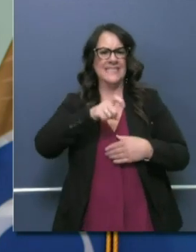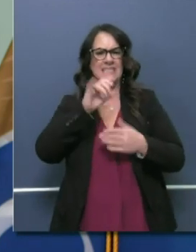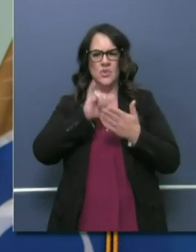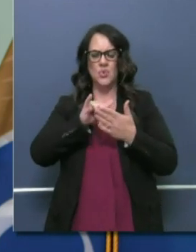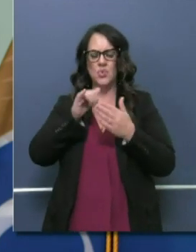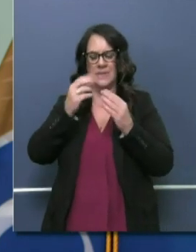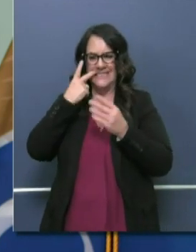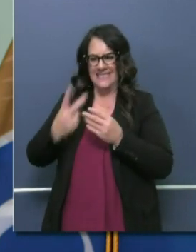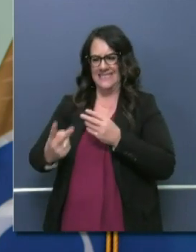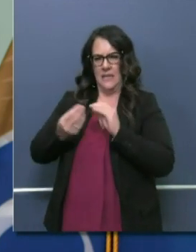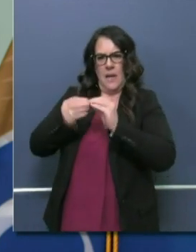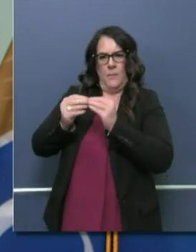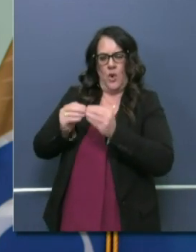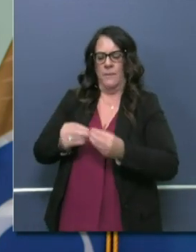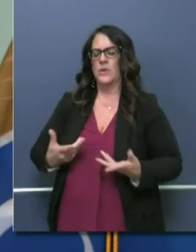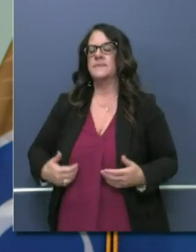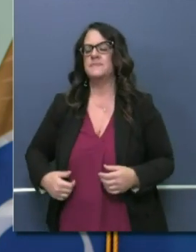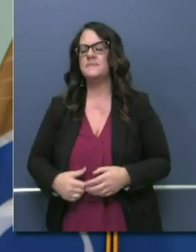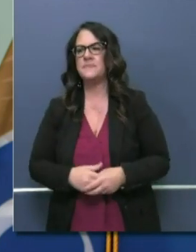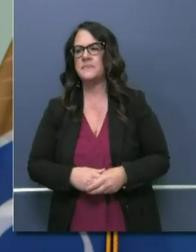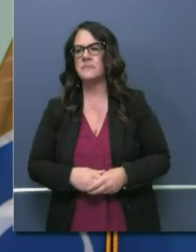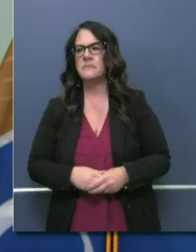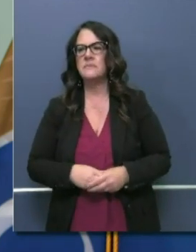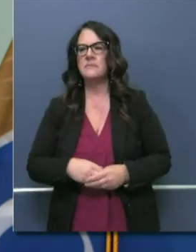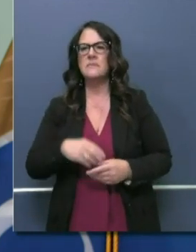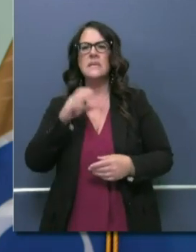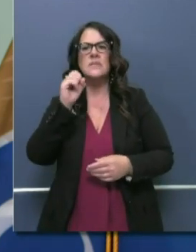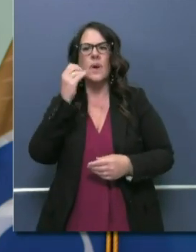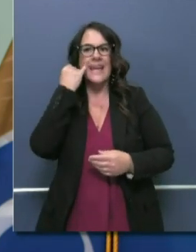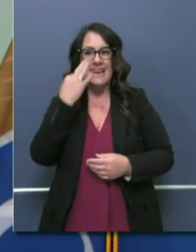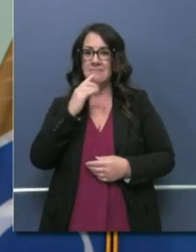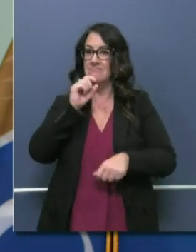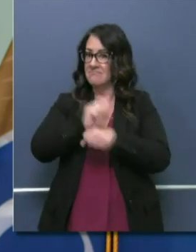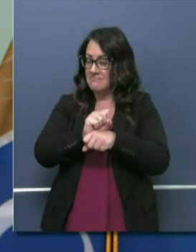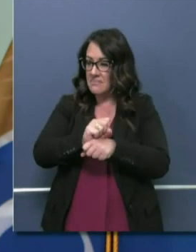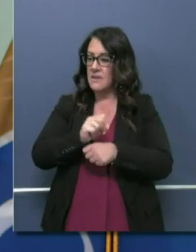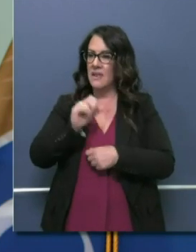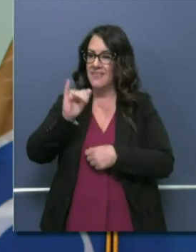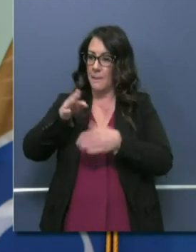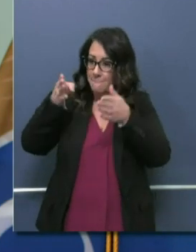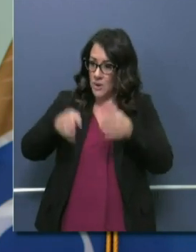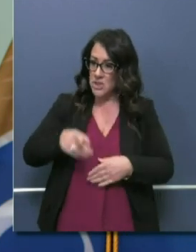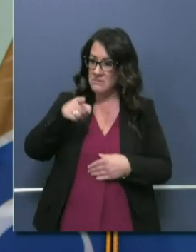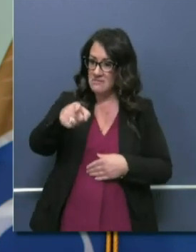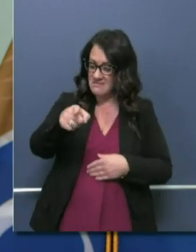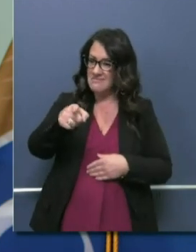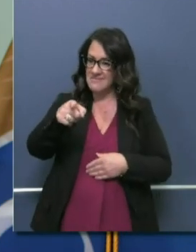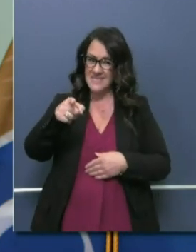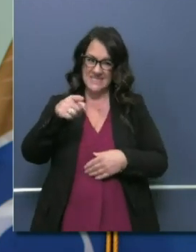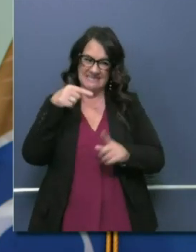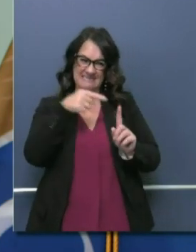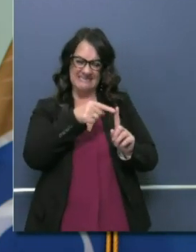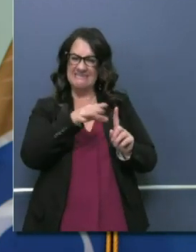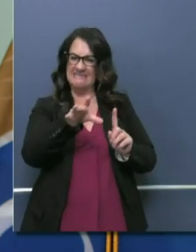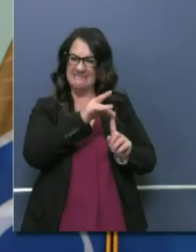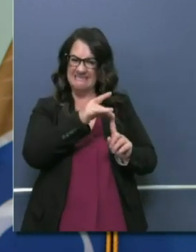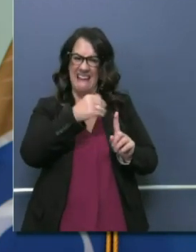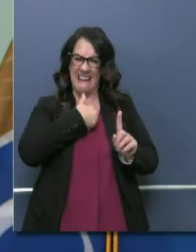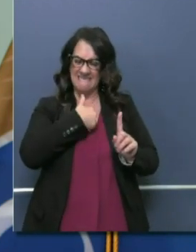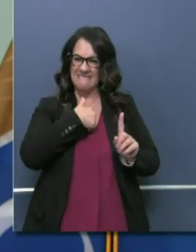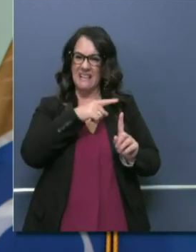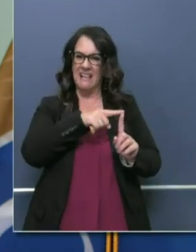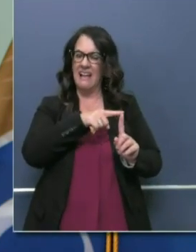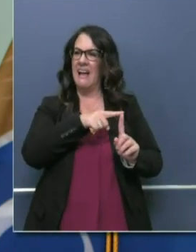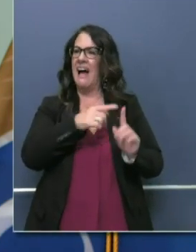then begin the process as required to isolate individuals and potentially quarantine individuals so they don't impact and